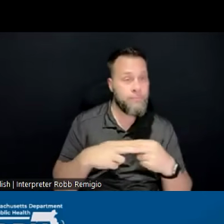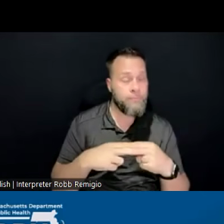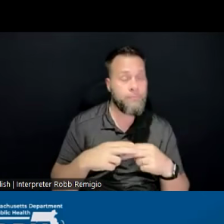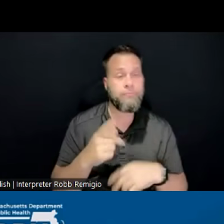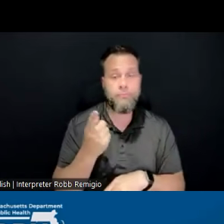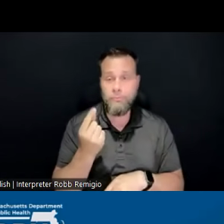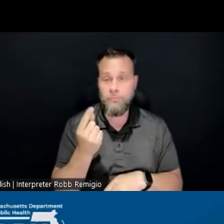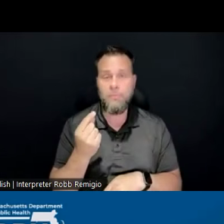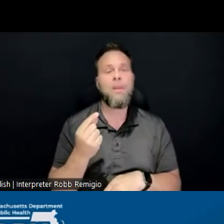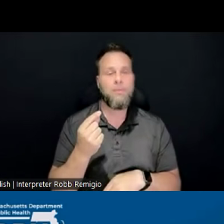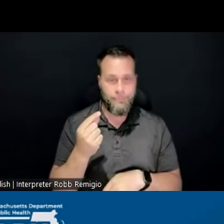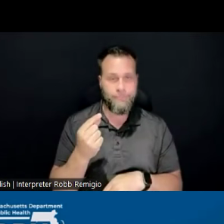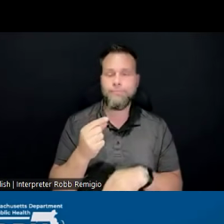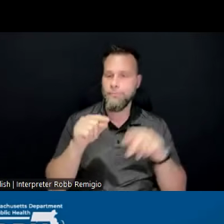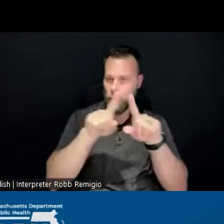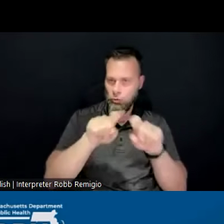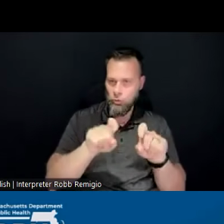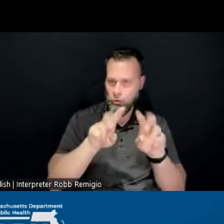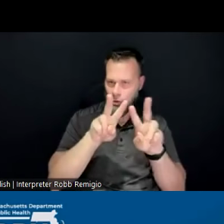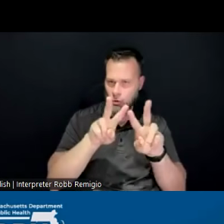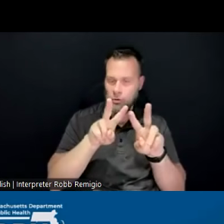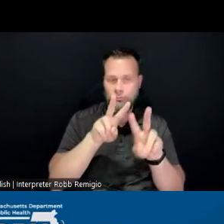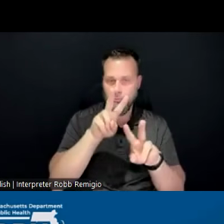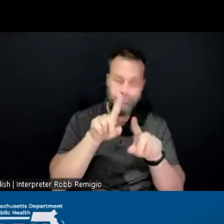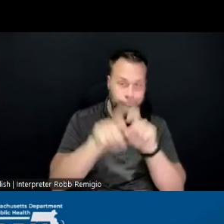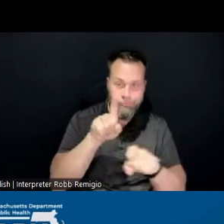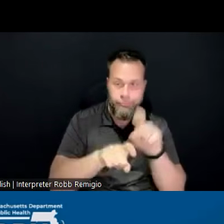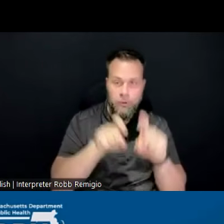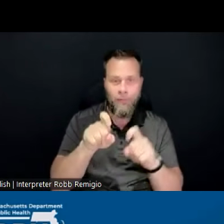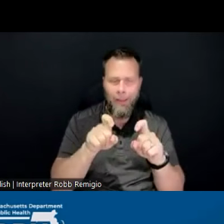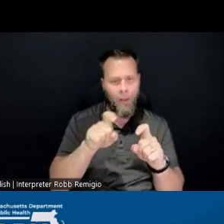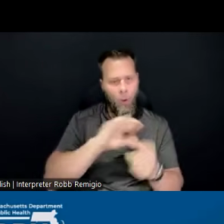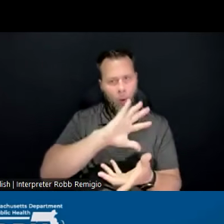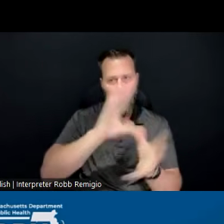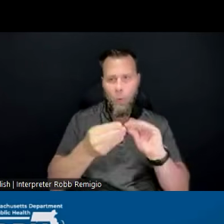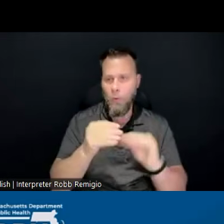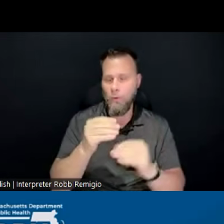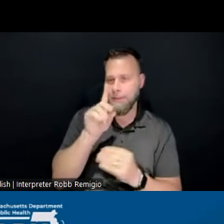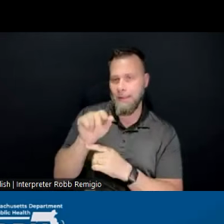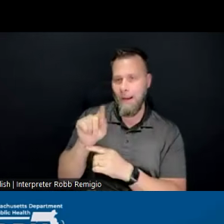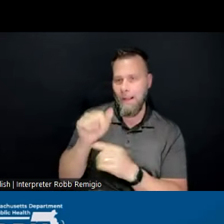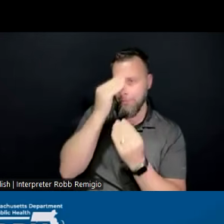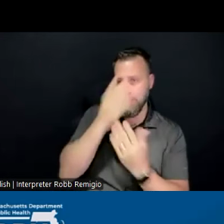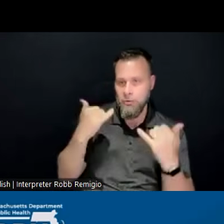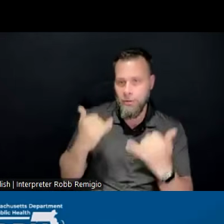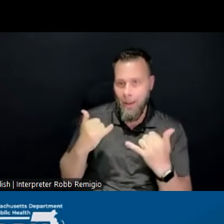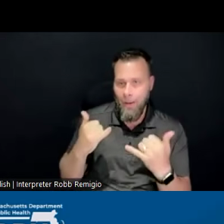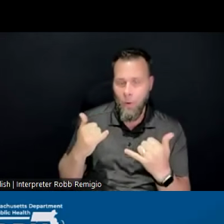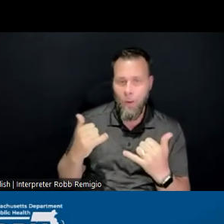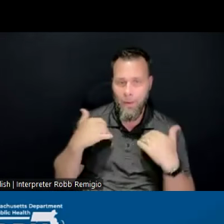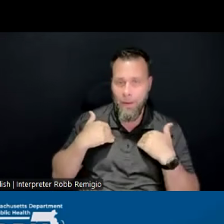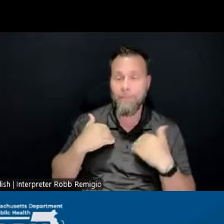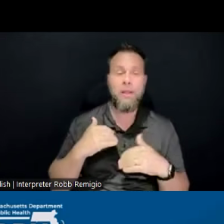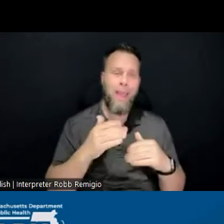the survey and how we got kind of this data set that we have now that all of these data and action webinars are based off